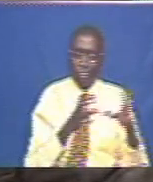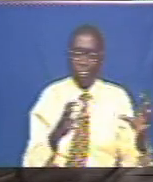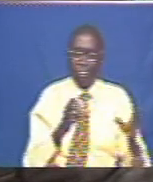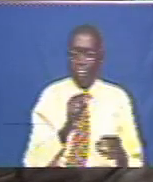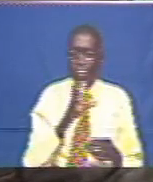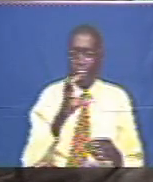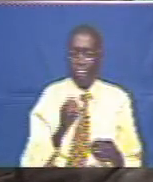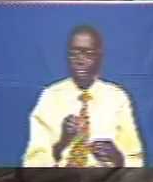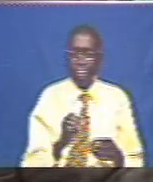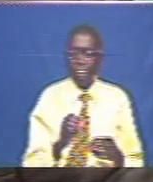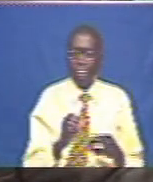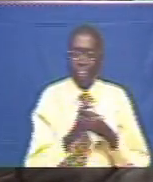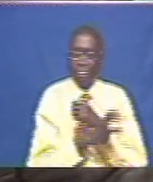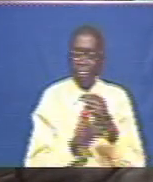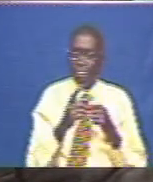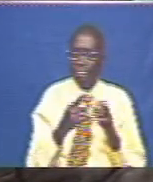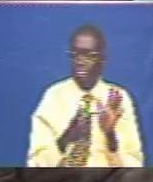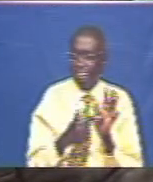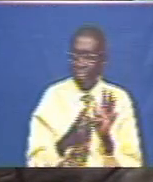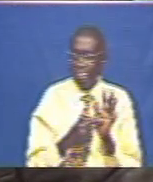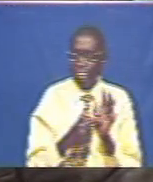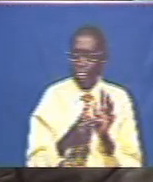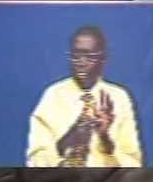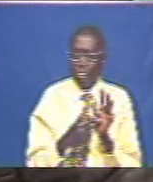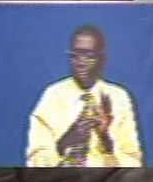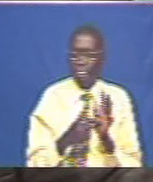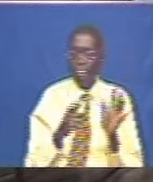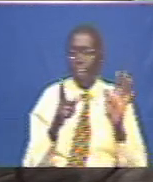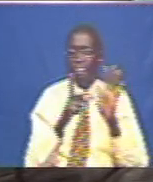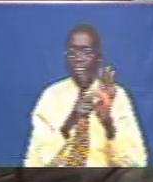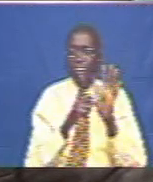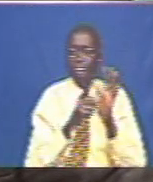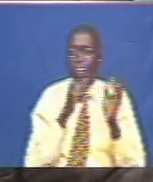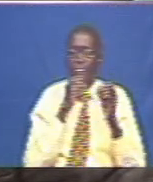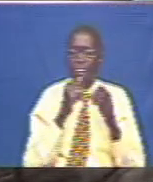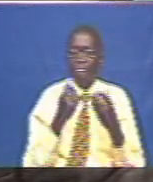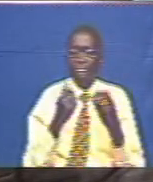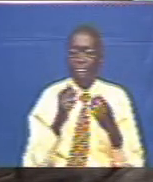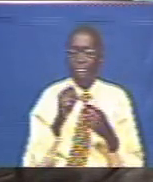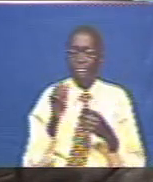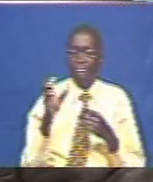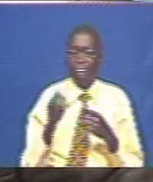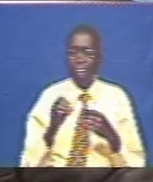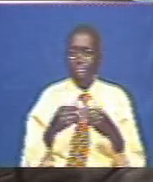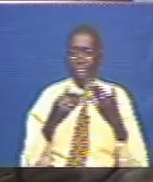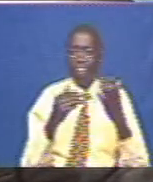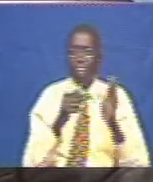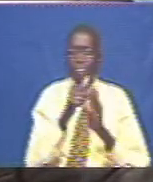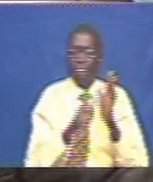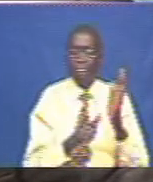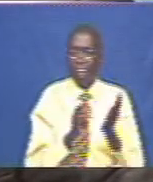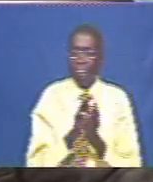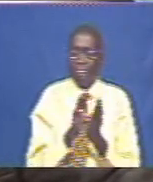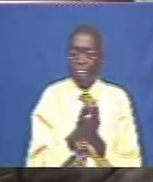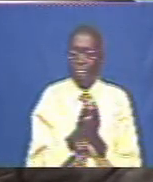I want to pick one thing, for example, the law does not permit circles to offer agency banking